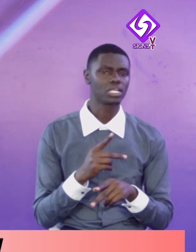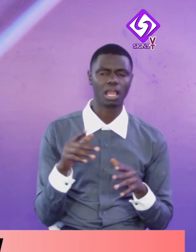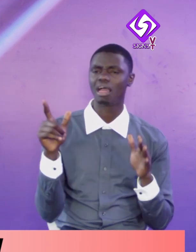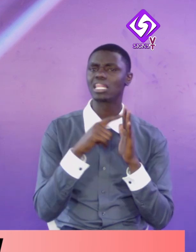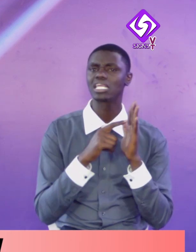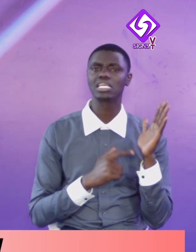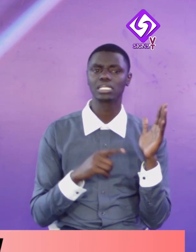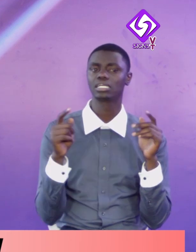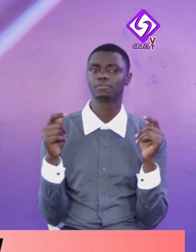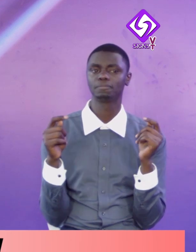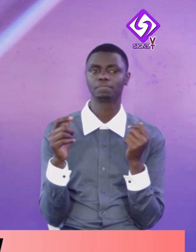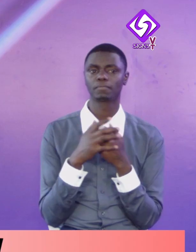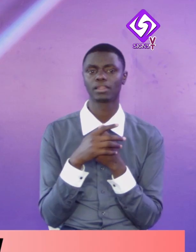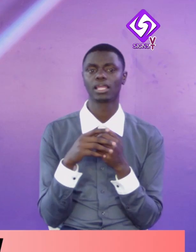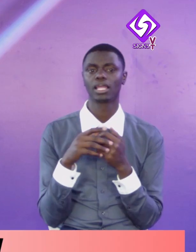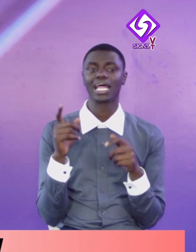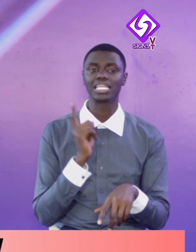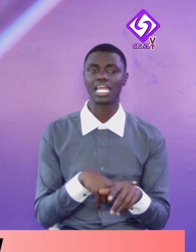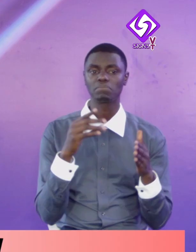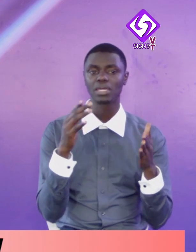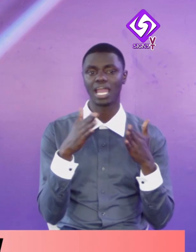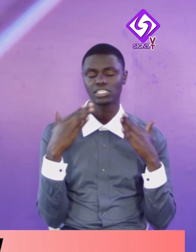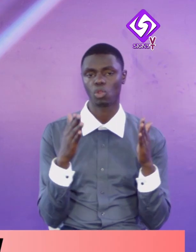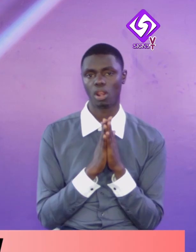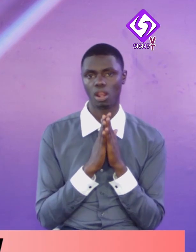that the times that Arsenal